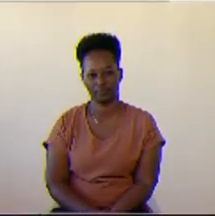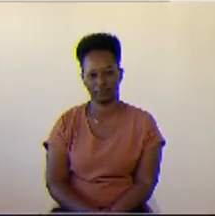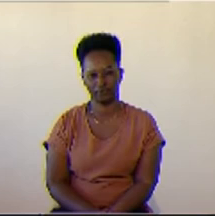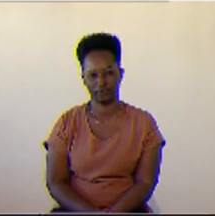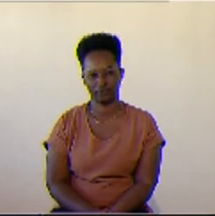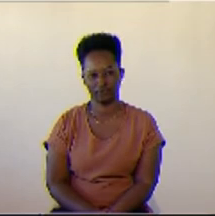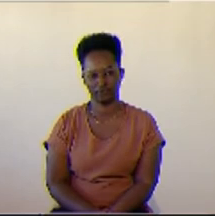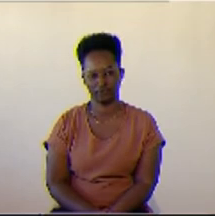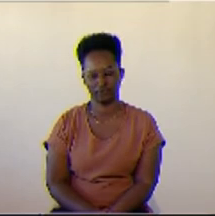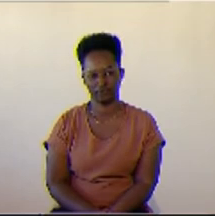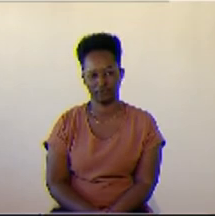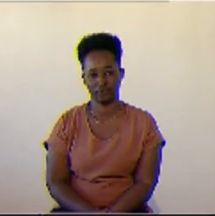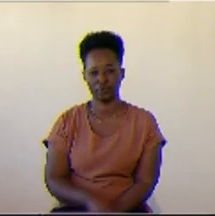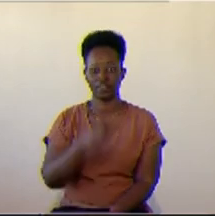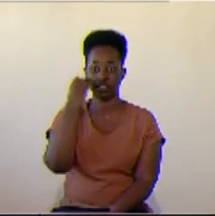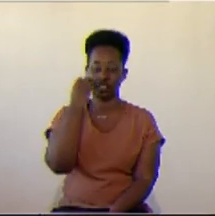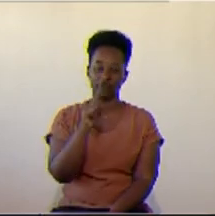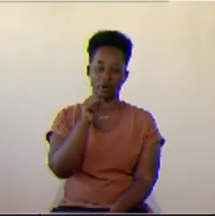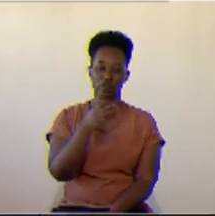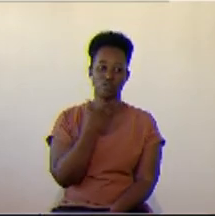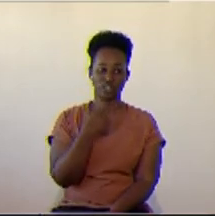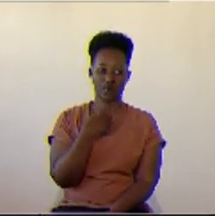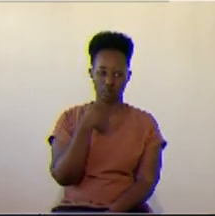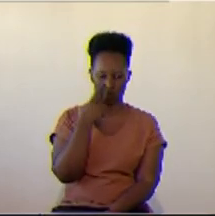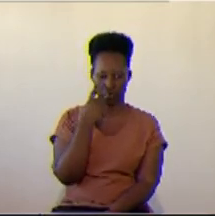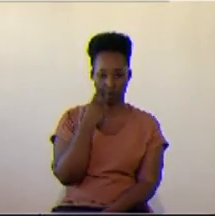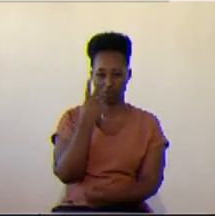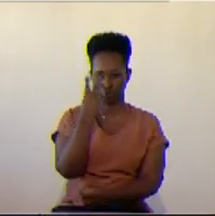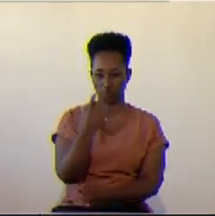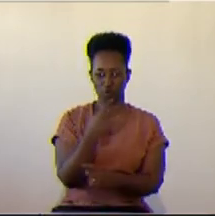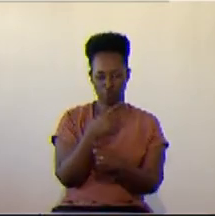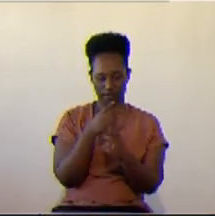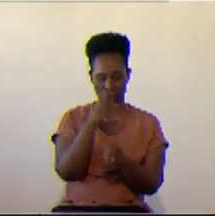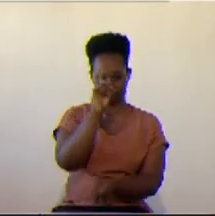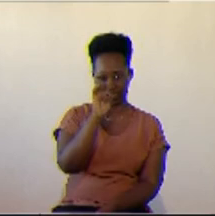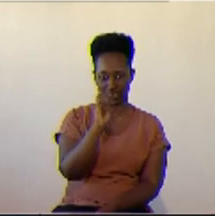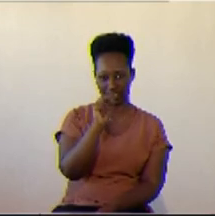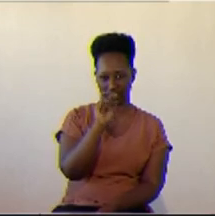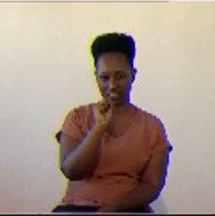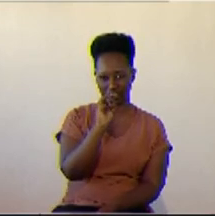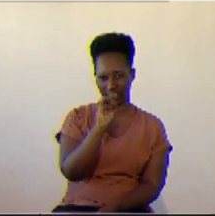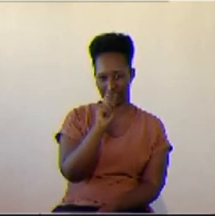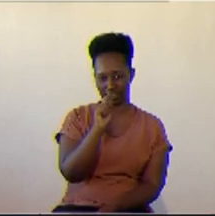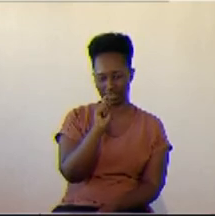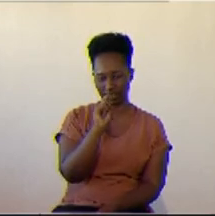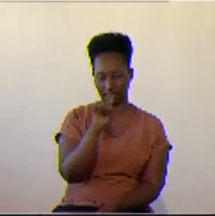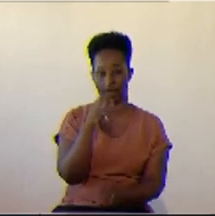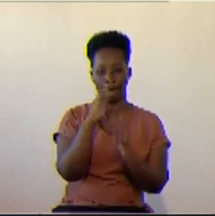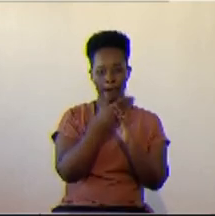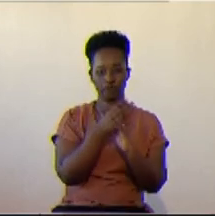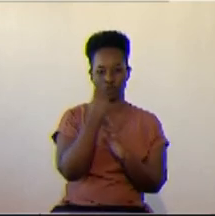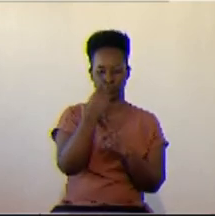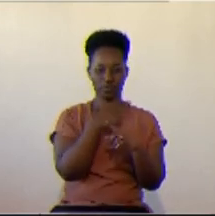different liquids. So if you want to find the density of two different liquids at the same time or compare the relative